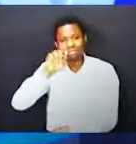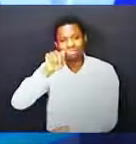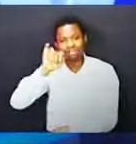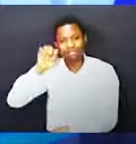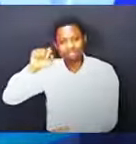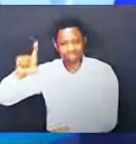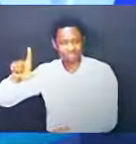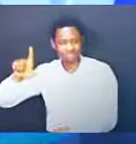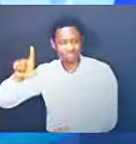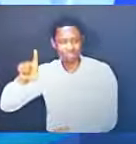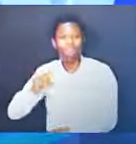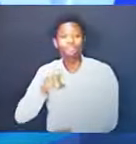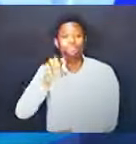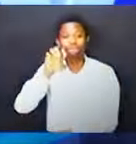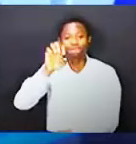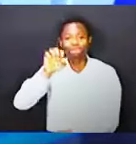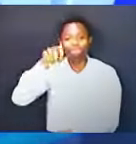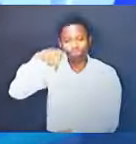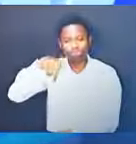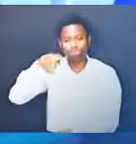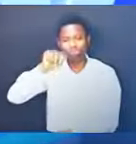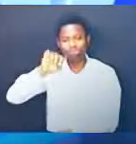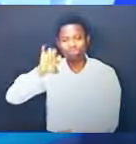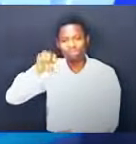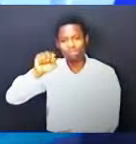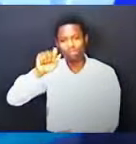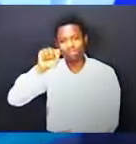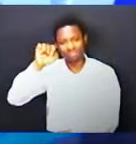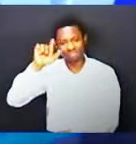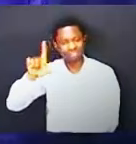long letter. So